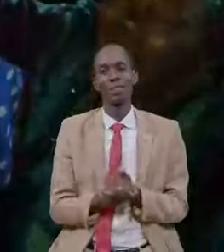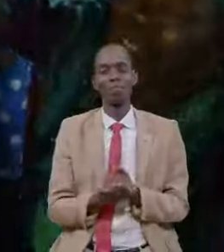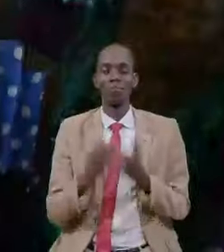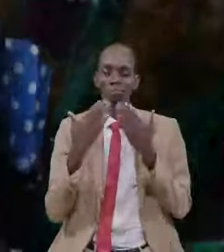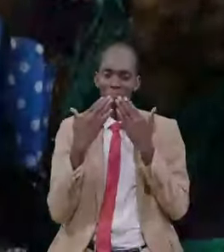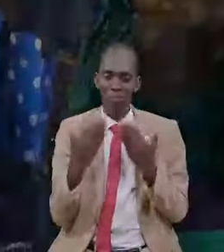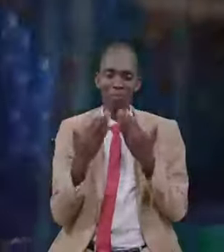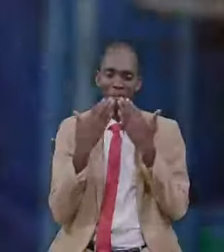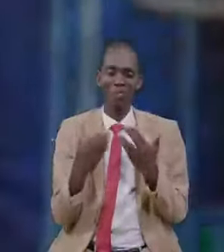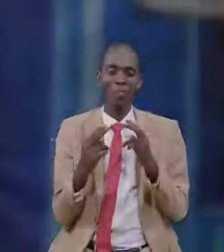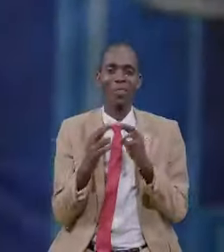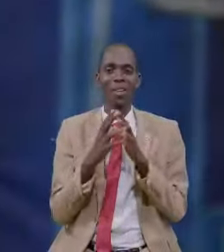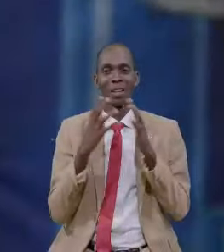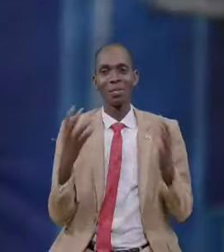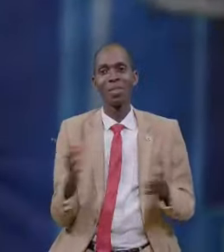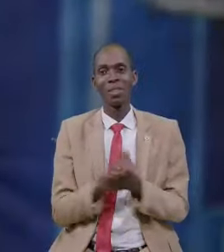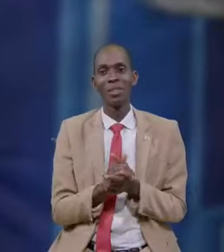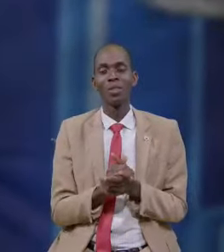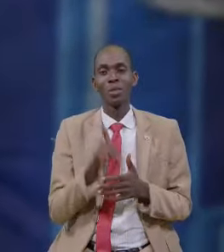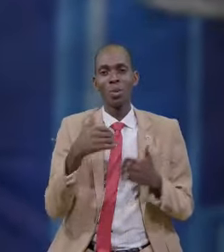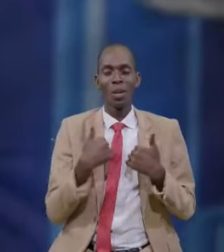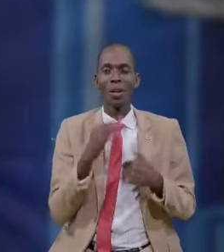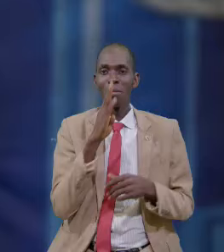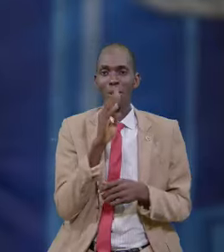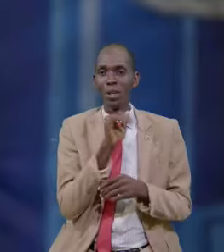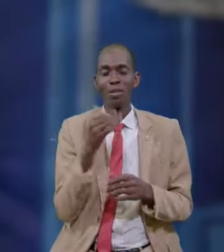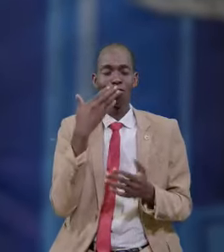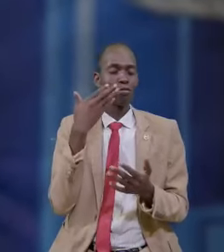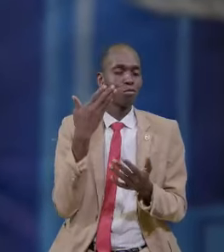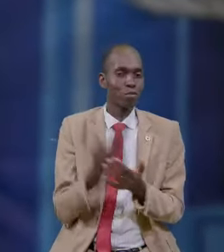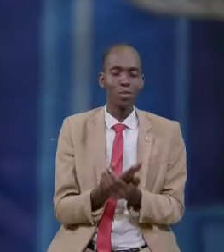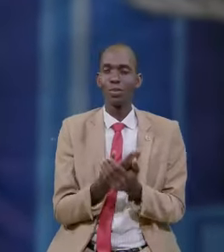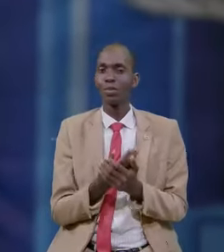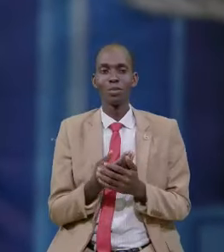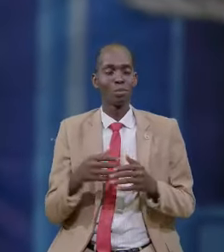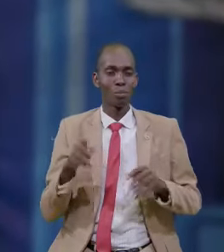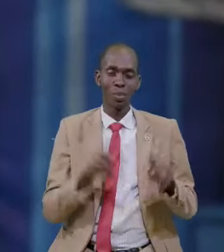very much. You've been a good, good congregation.